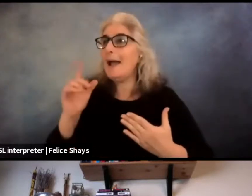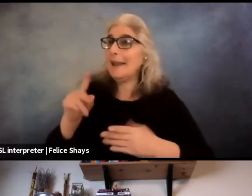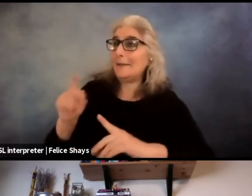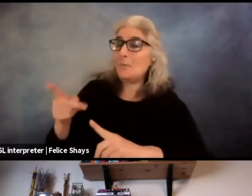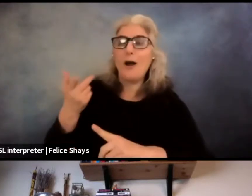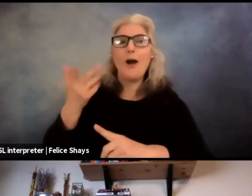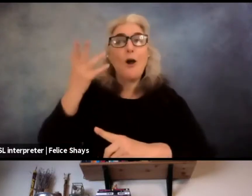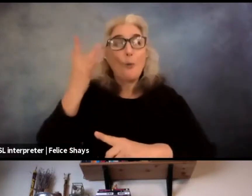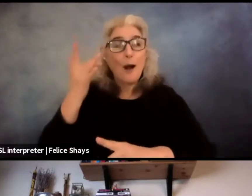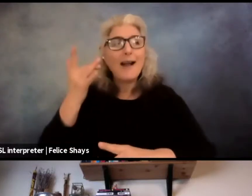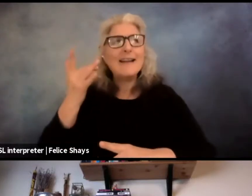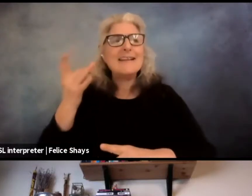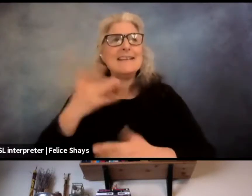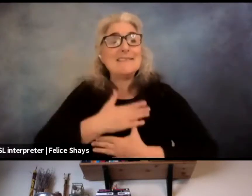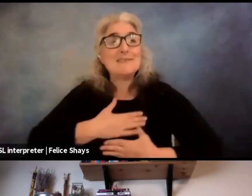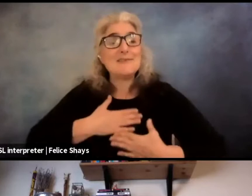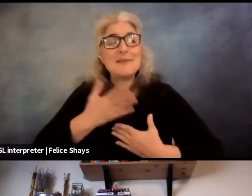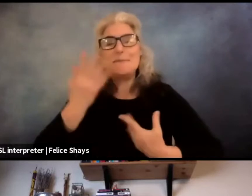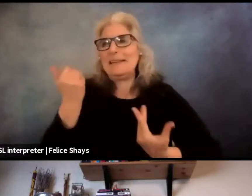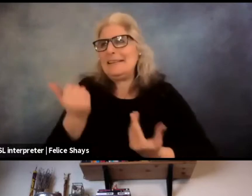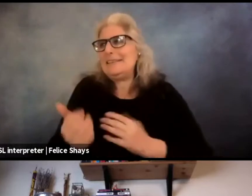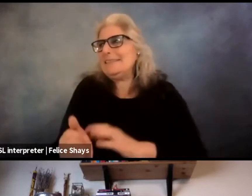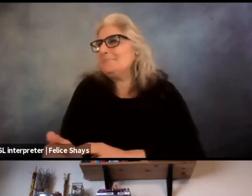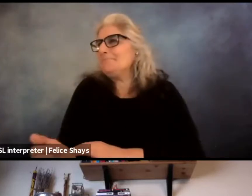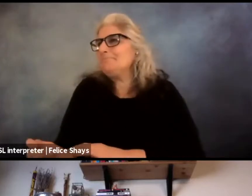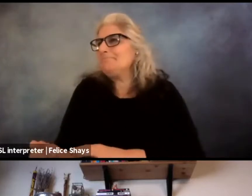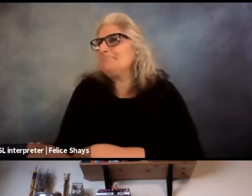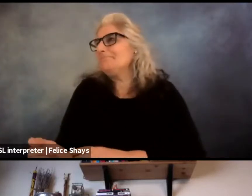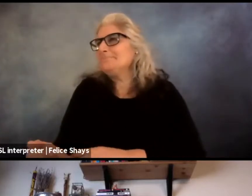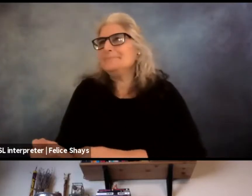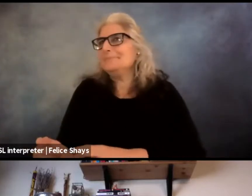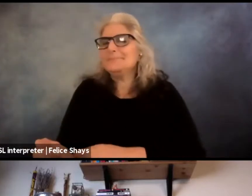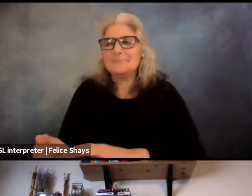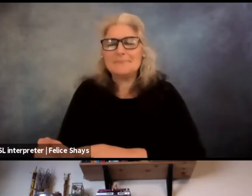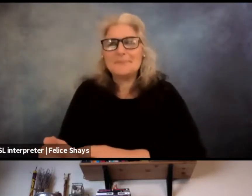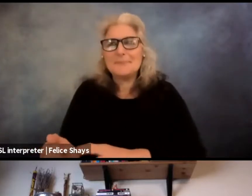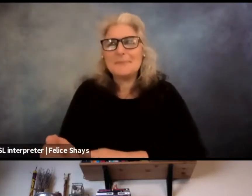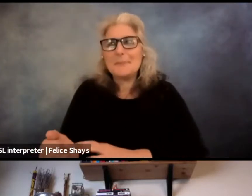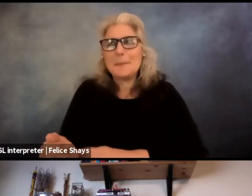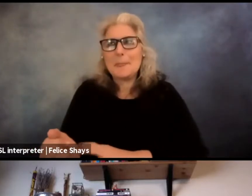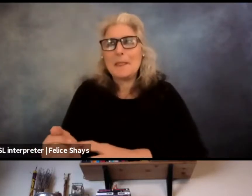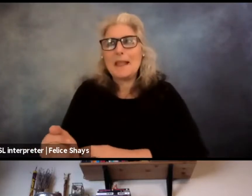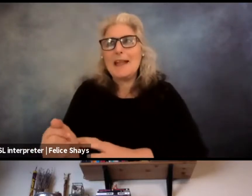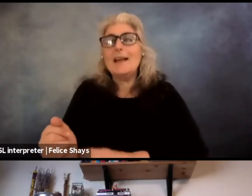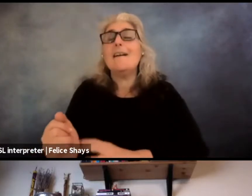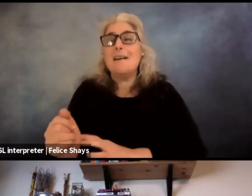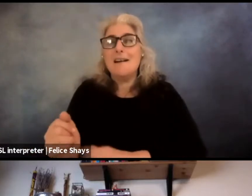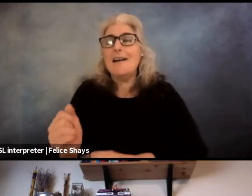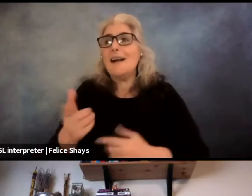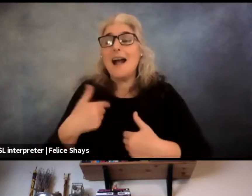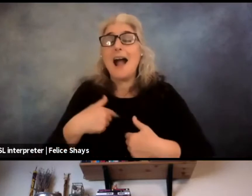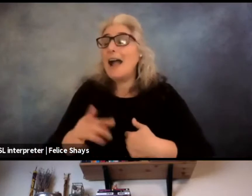park, you know, it's not a case where, you know, like I am recognized by the things I